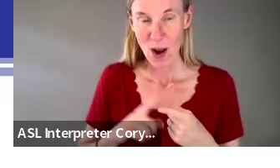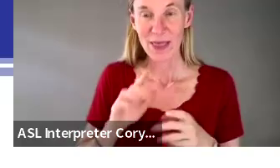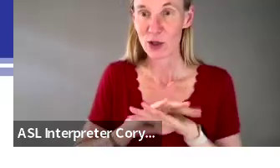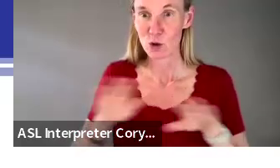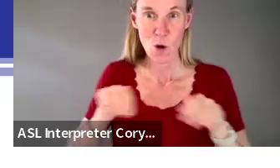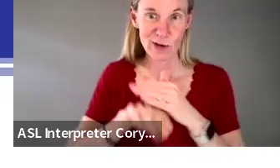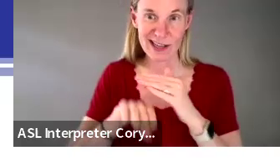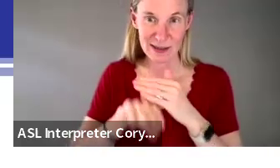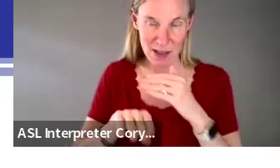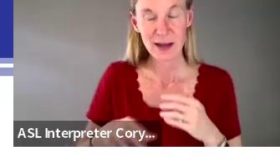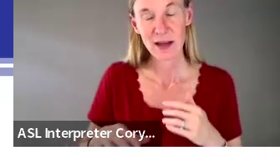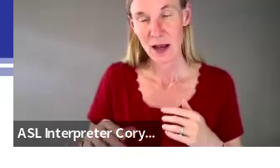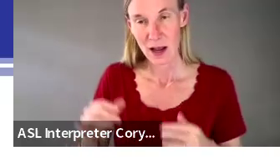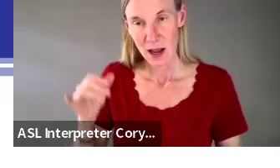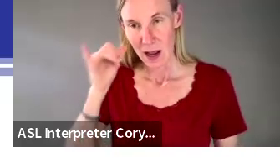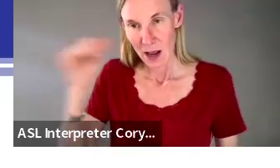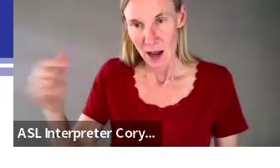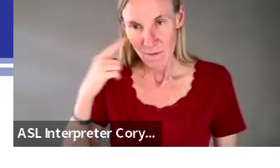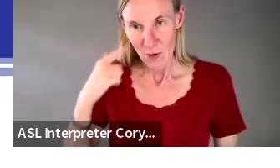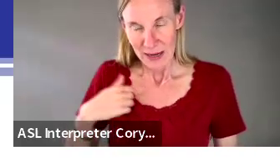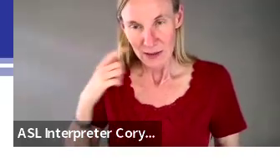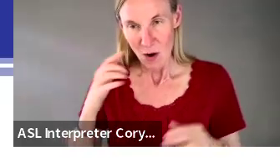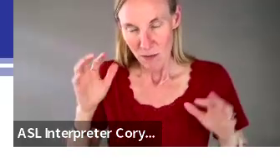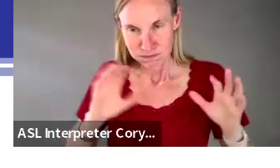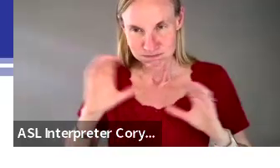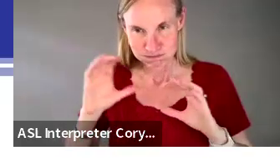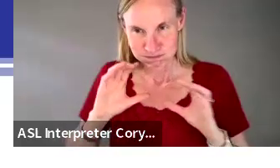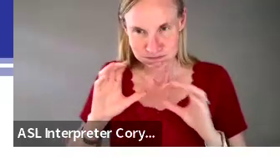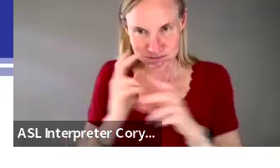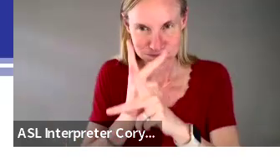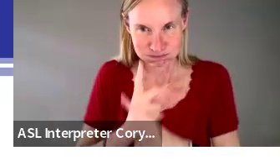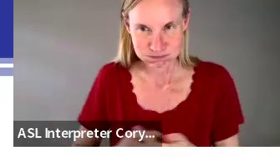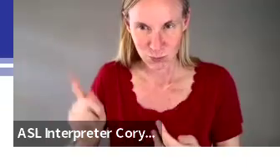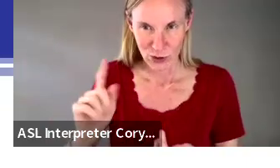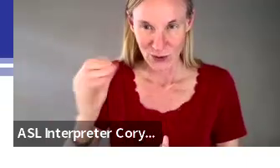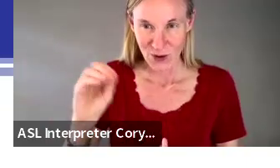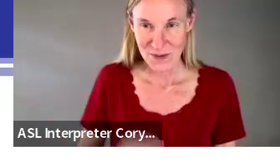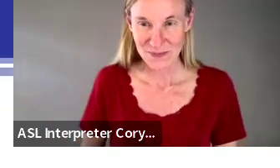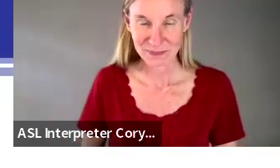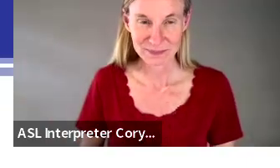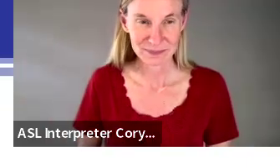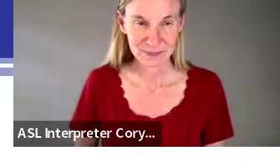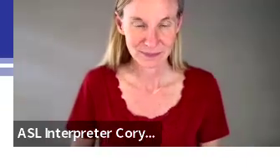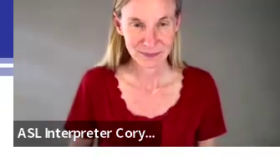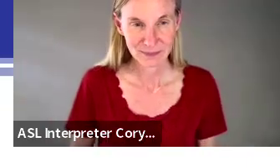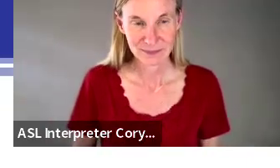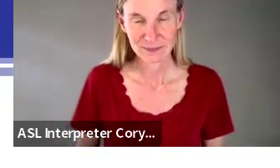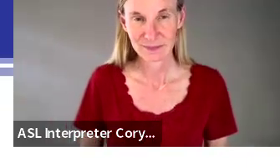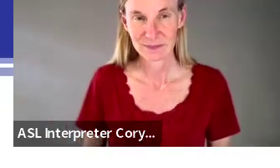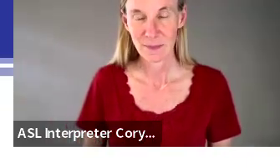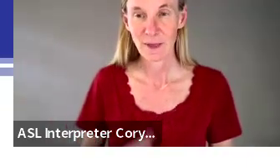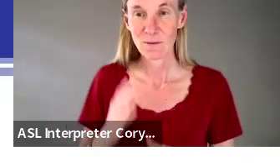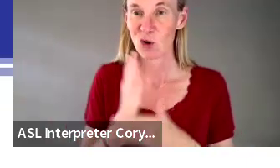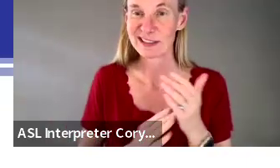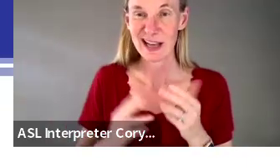cost of repair is very high. Mm-hmm. And for these users, this might be their